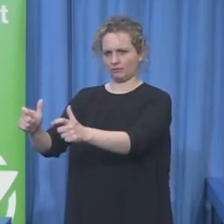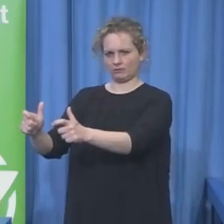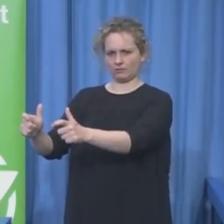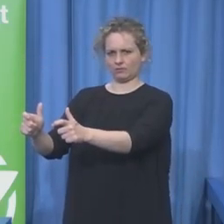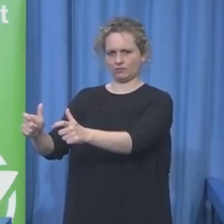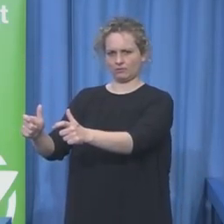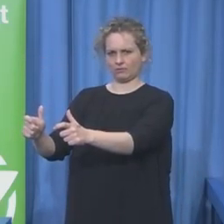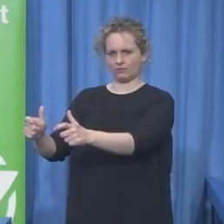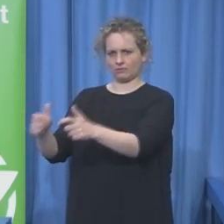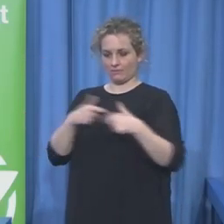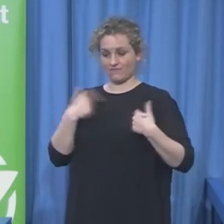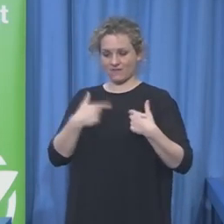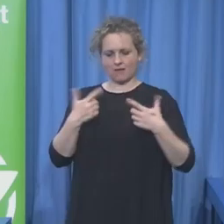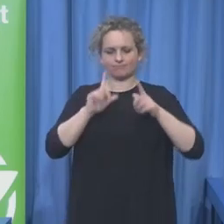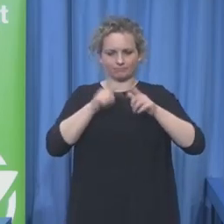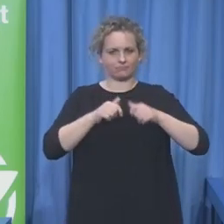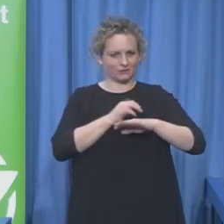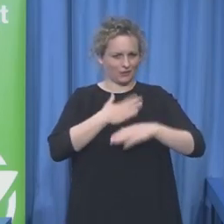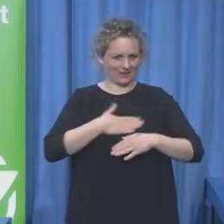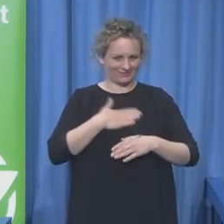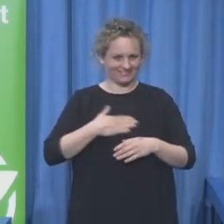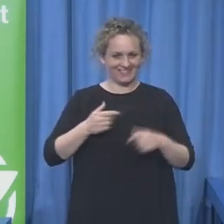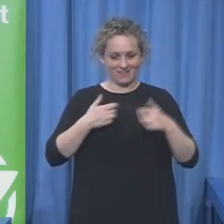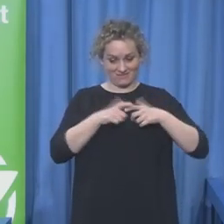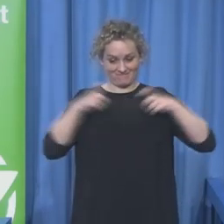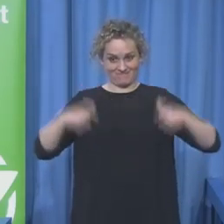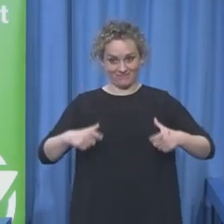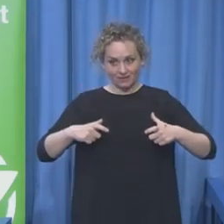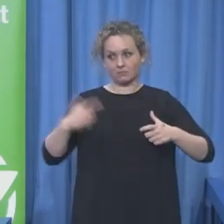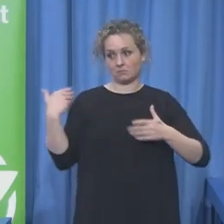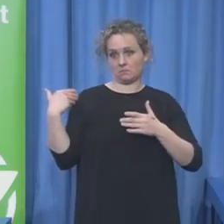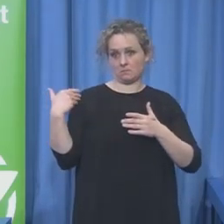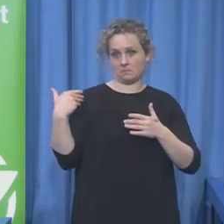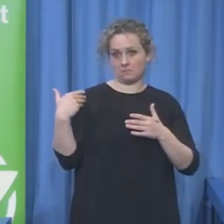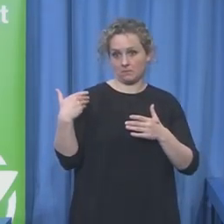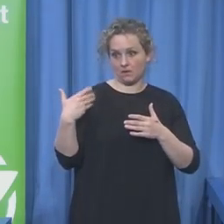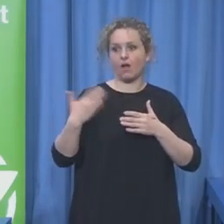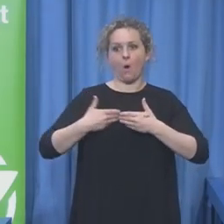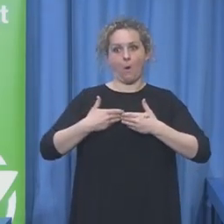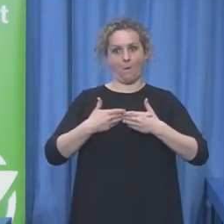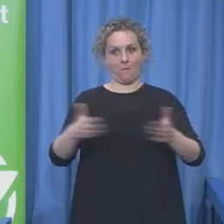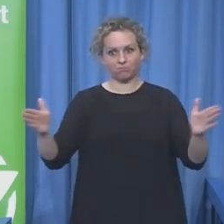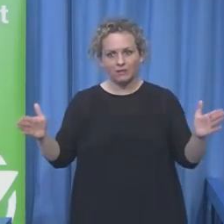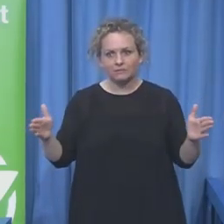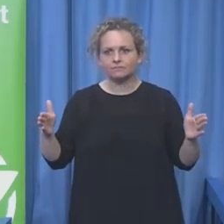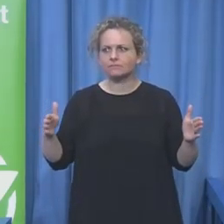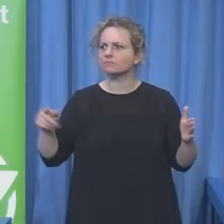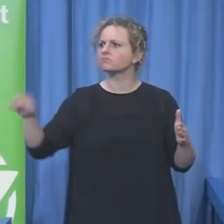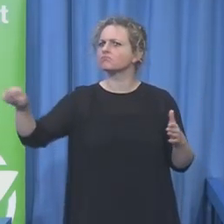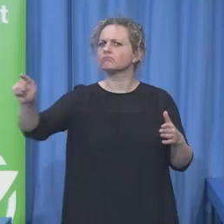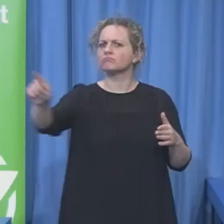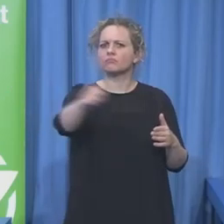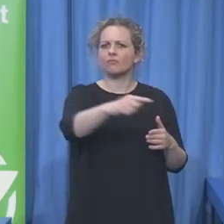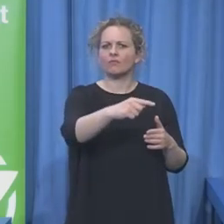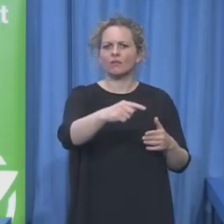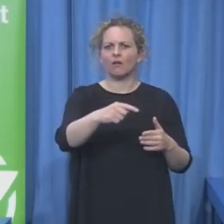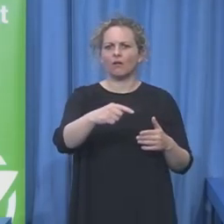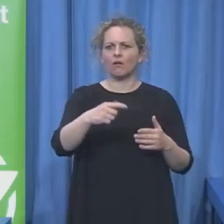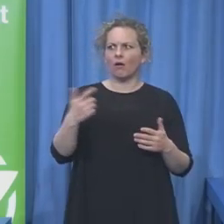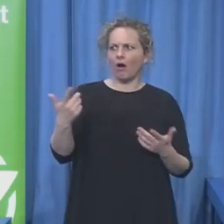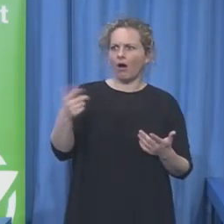and it will be extremely complicated for us. We will be in danger. And they made a petition and they wanted to go to the